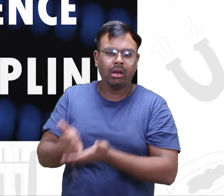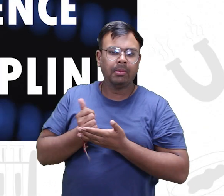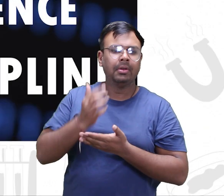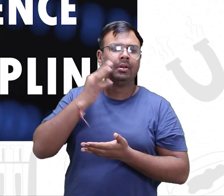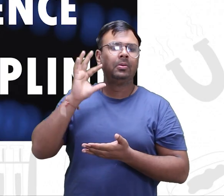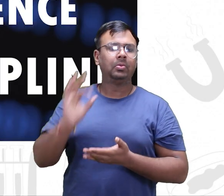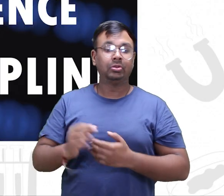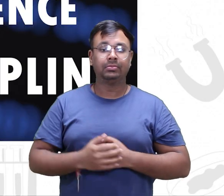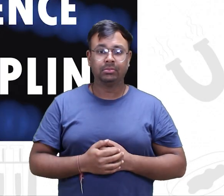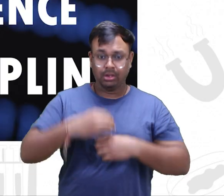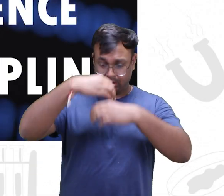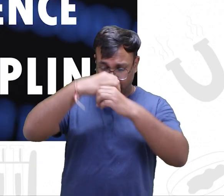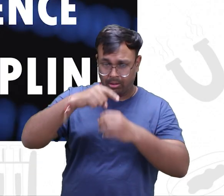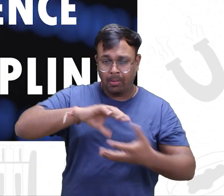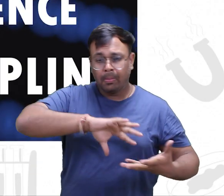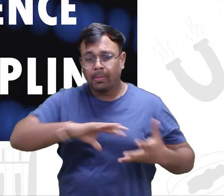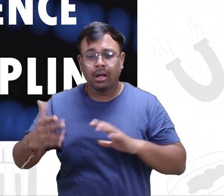many scientific disciplines.